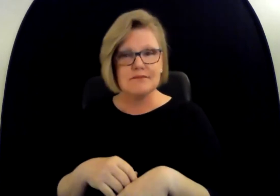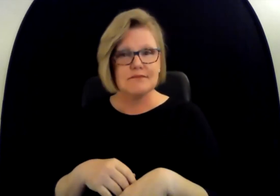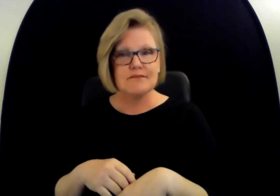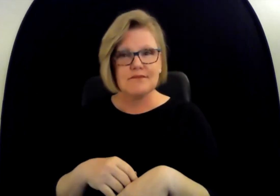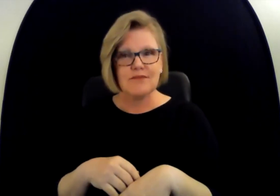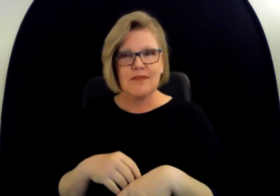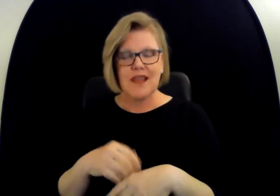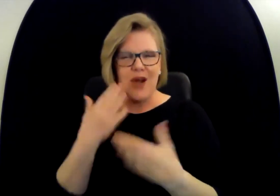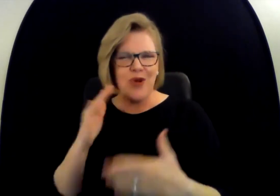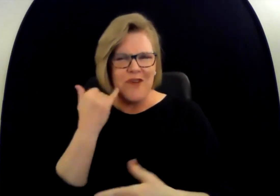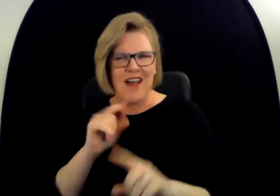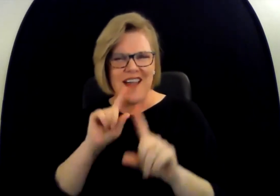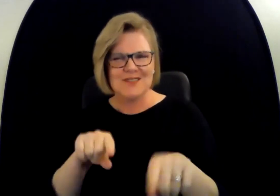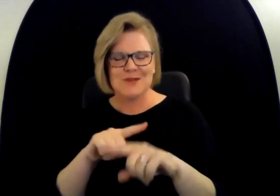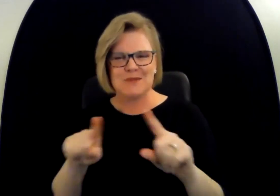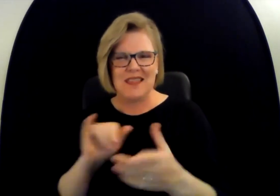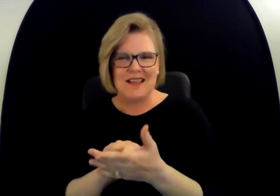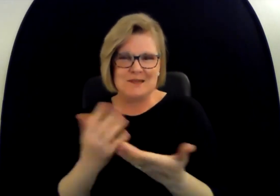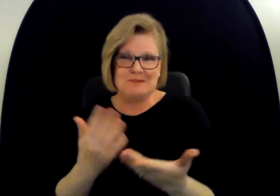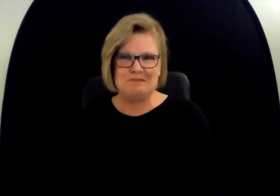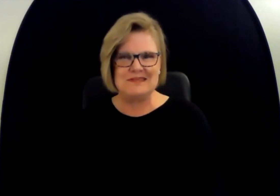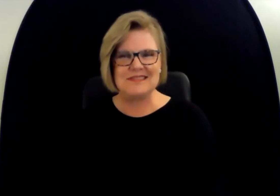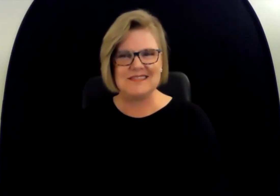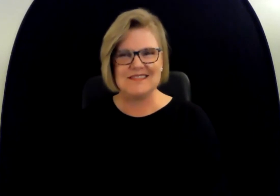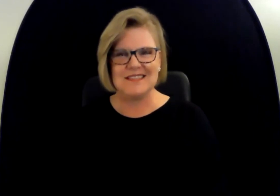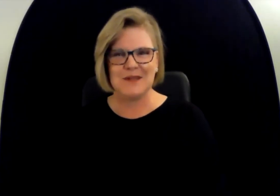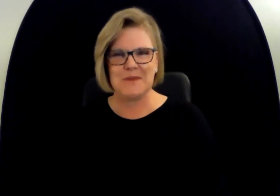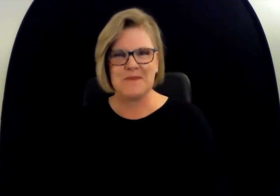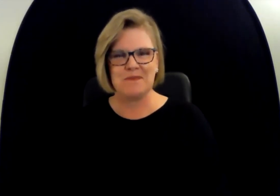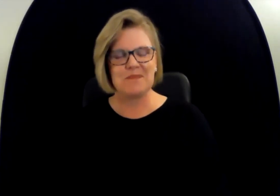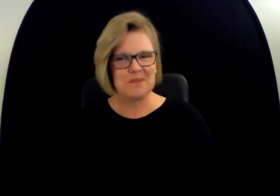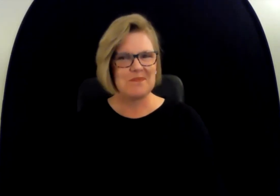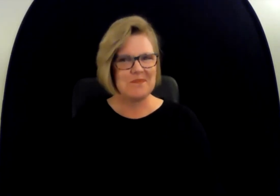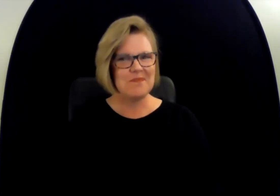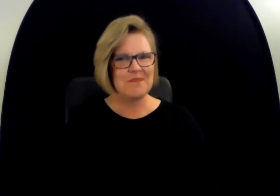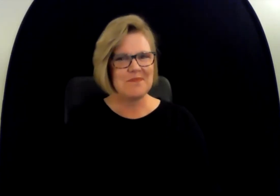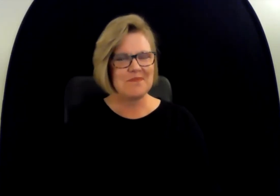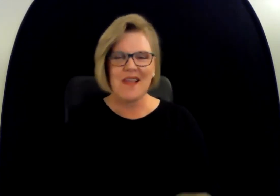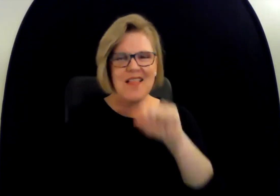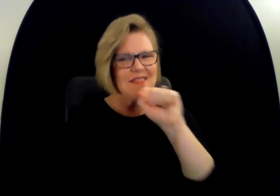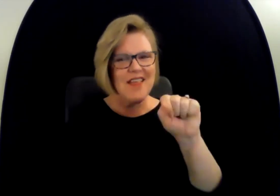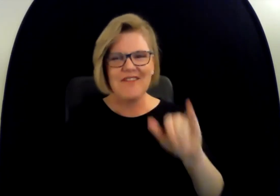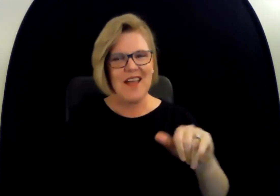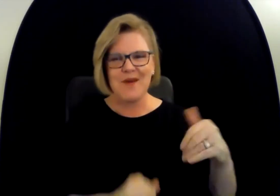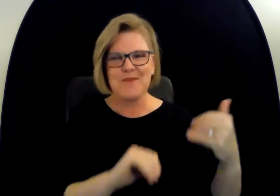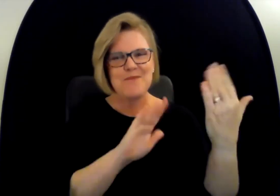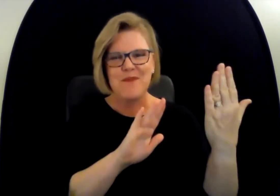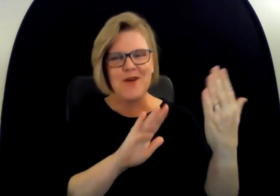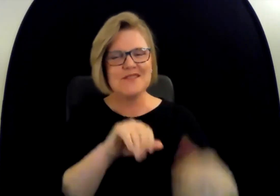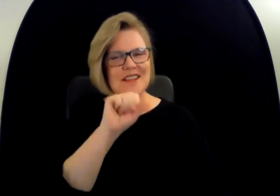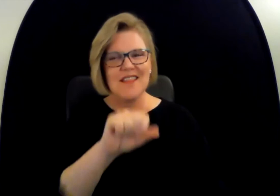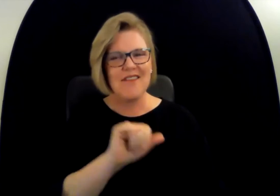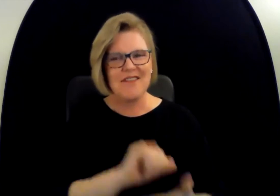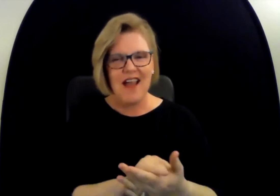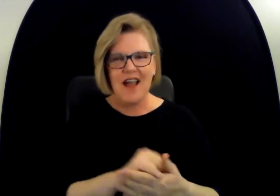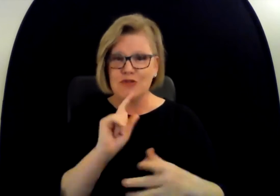answers the question, but that's kind of my take on it. Thanks. I think that's really, I love that approach. And I think it is so important that